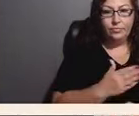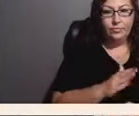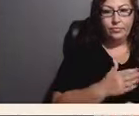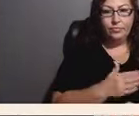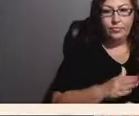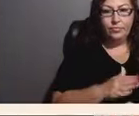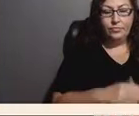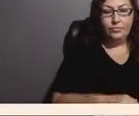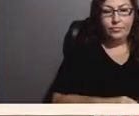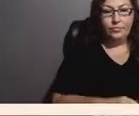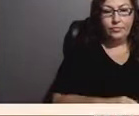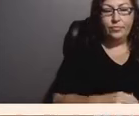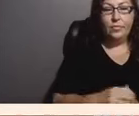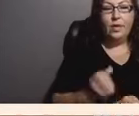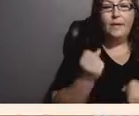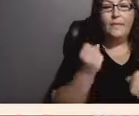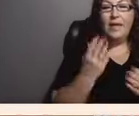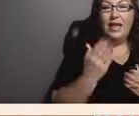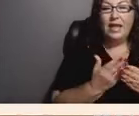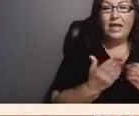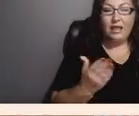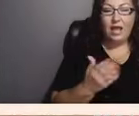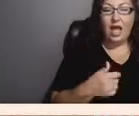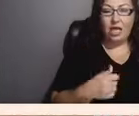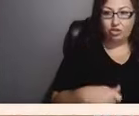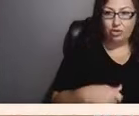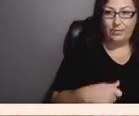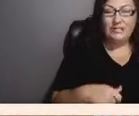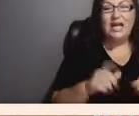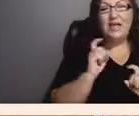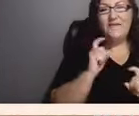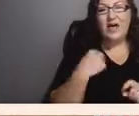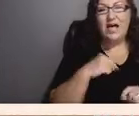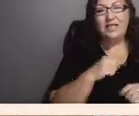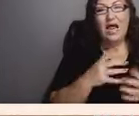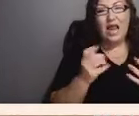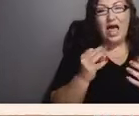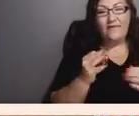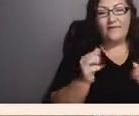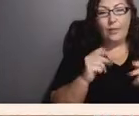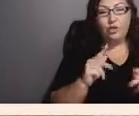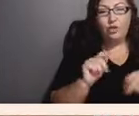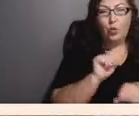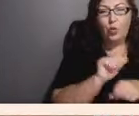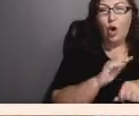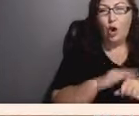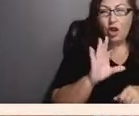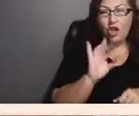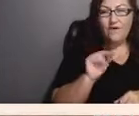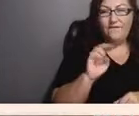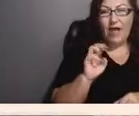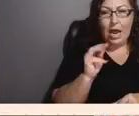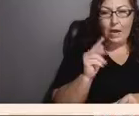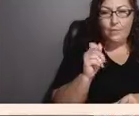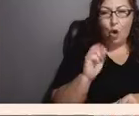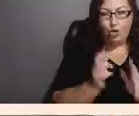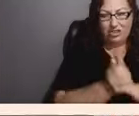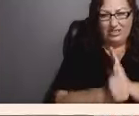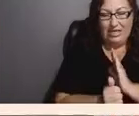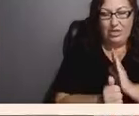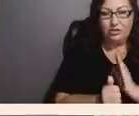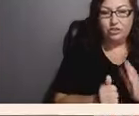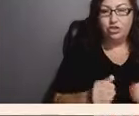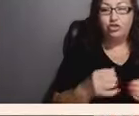A lot of instruments give us a lot of opportunities to work on those fine motor skills. String instruments in